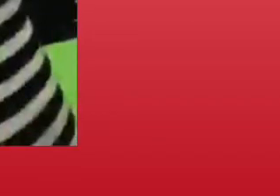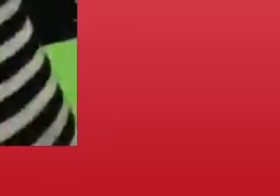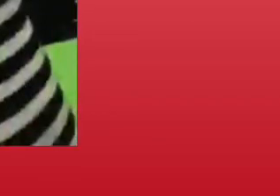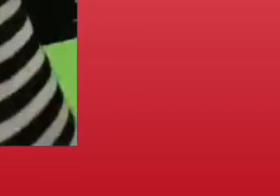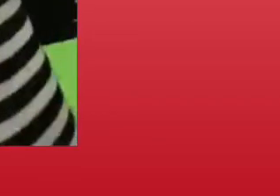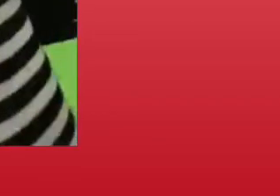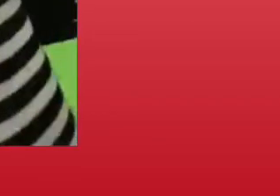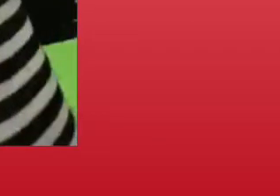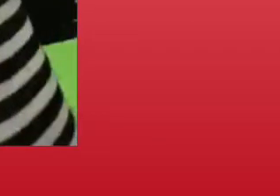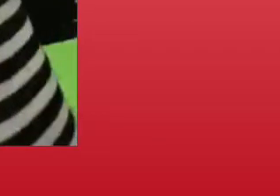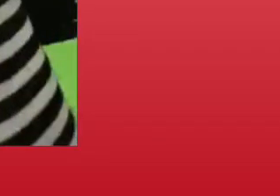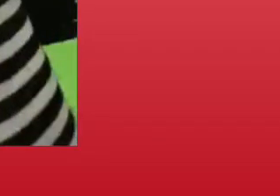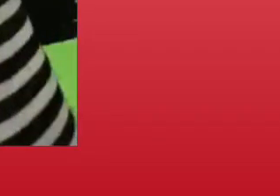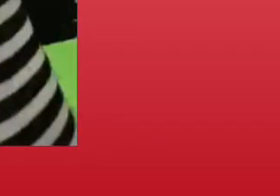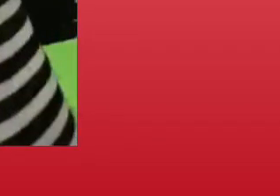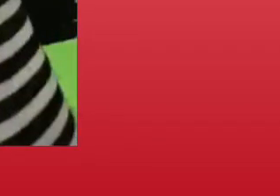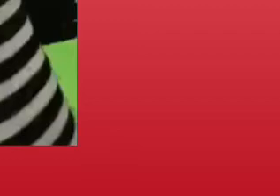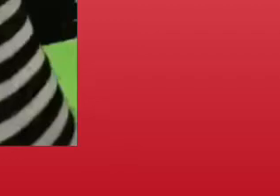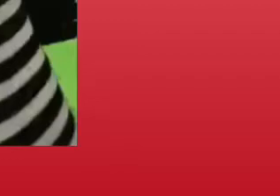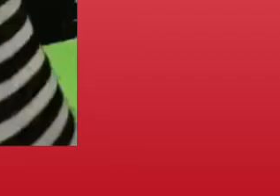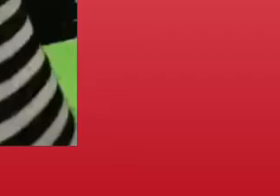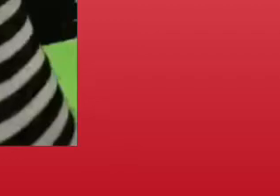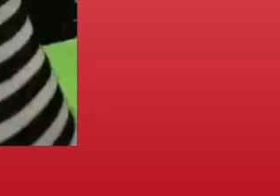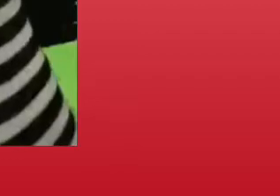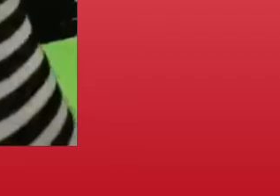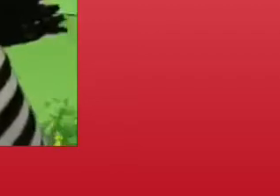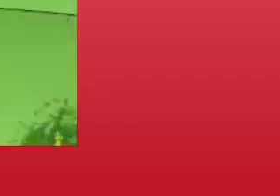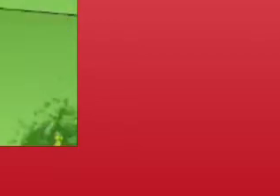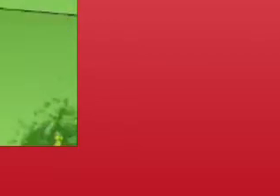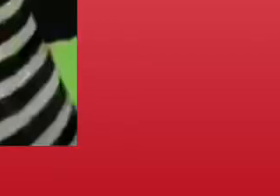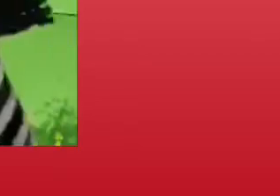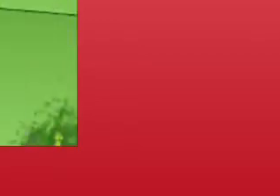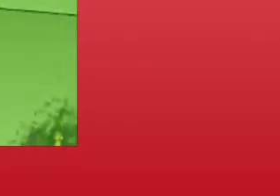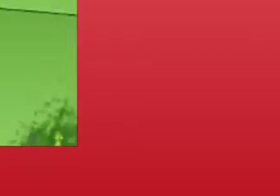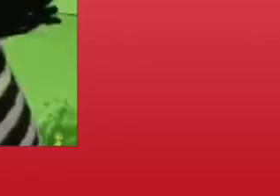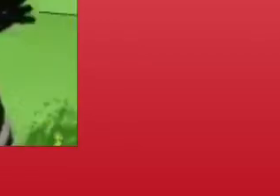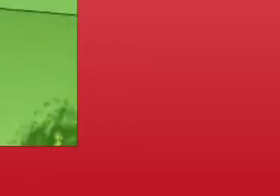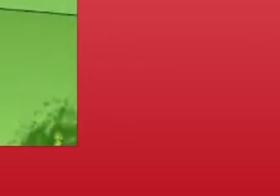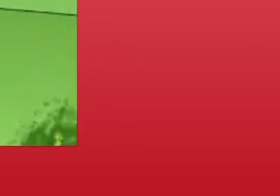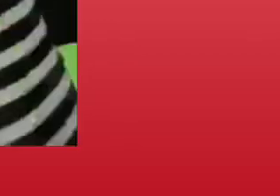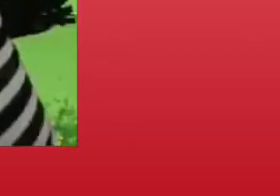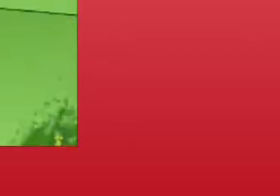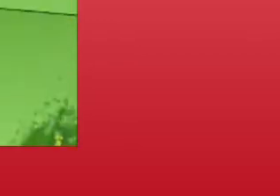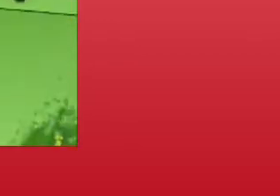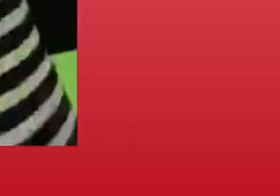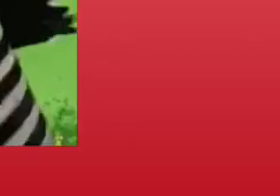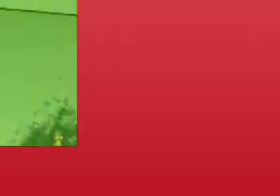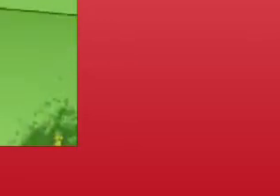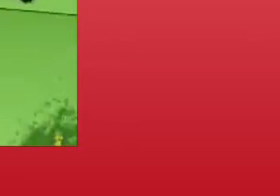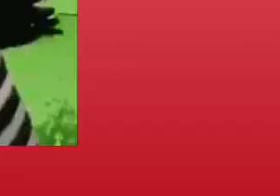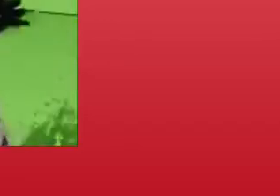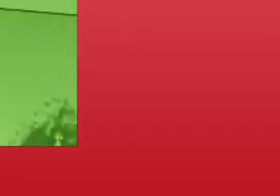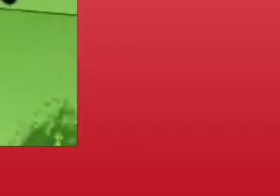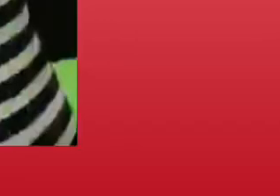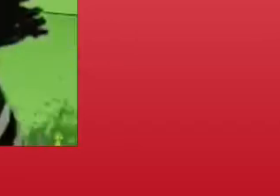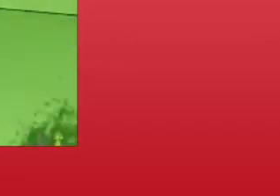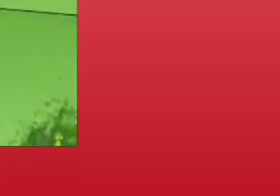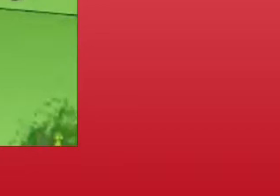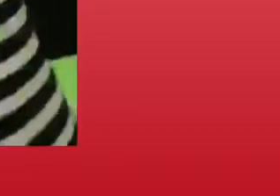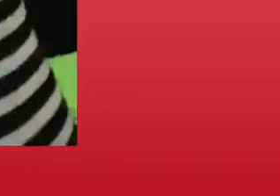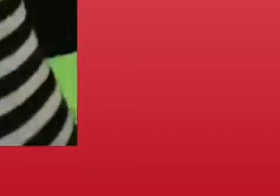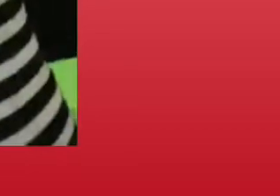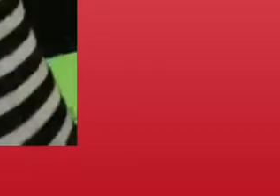We are going to visit a garden. Oh, garden, it's nice. What we can see in the